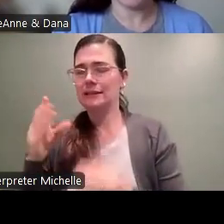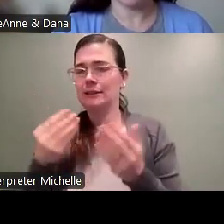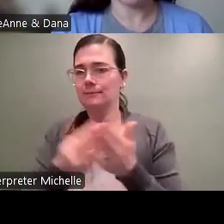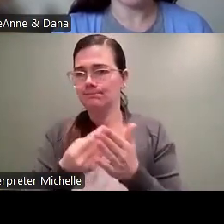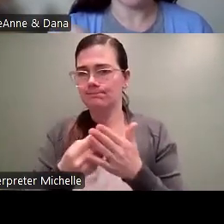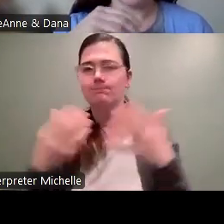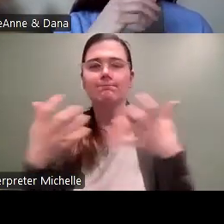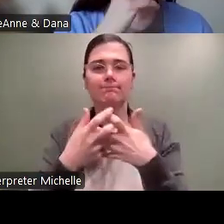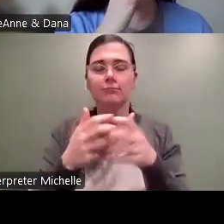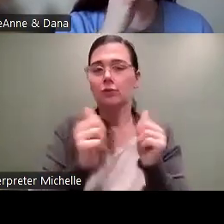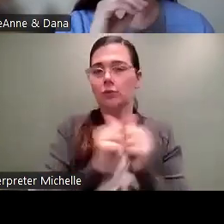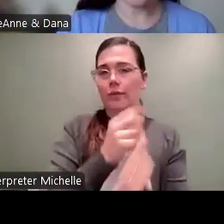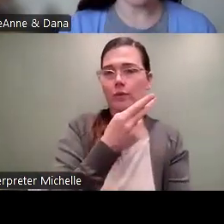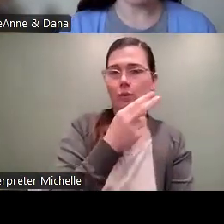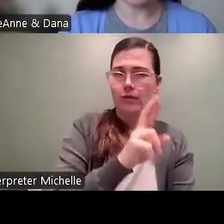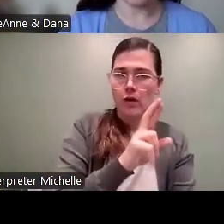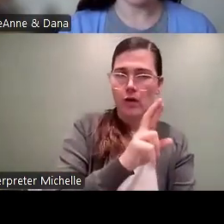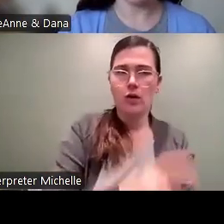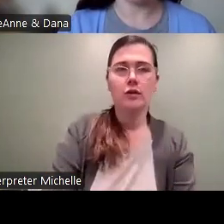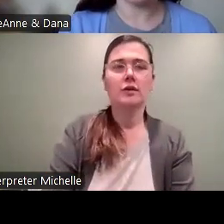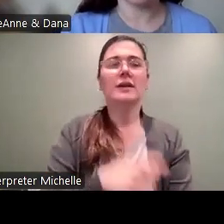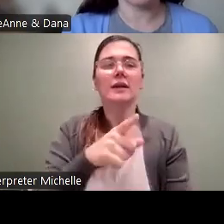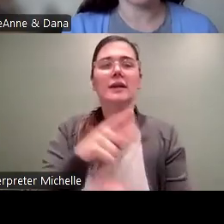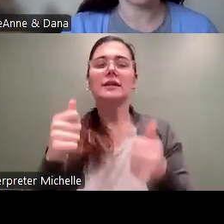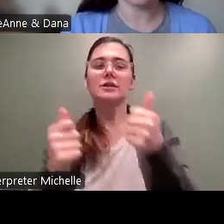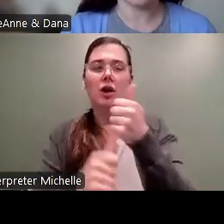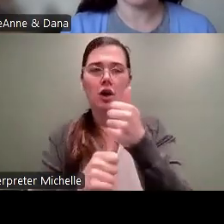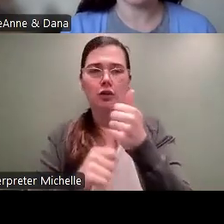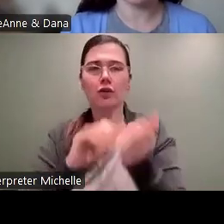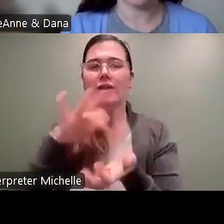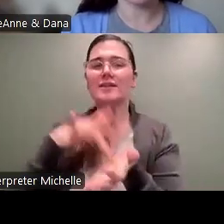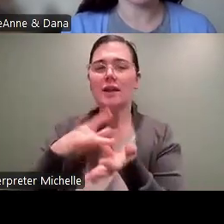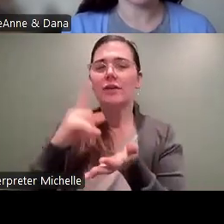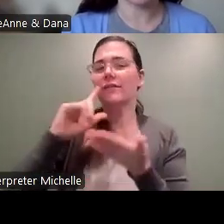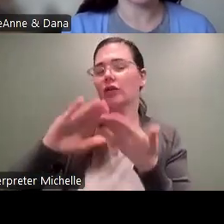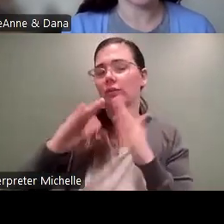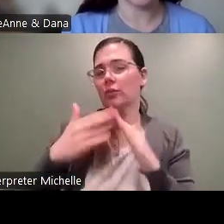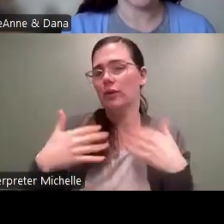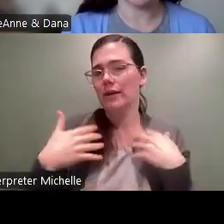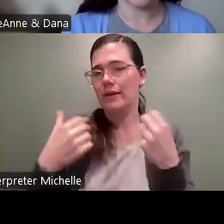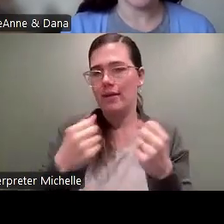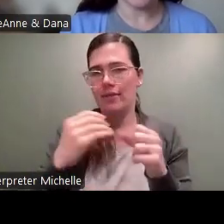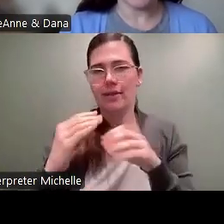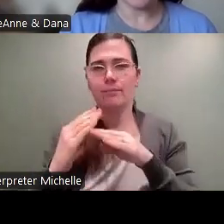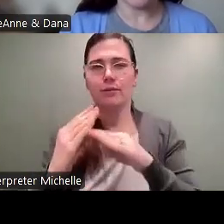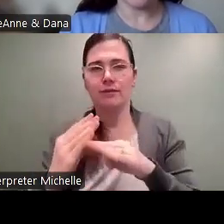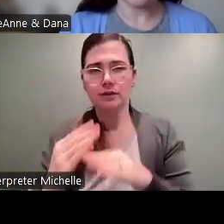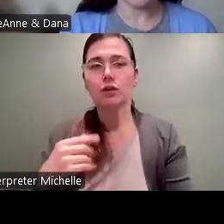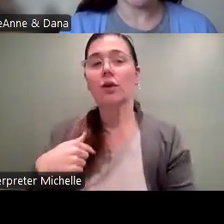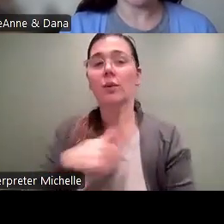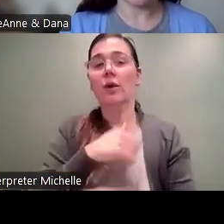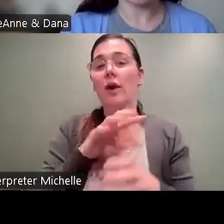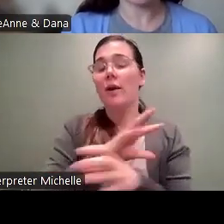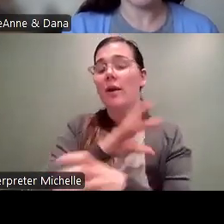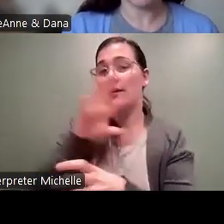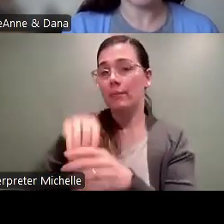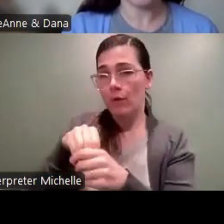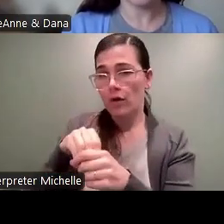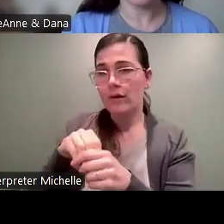for Community Health and Prevention. We are a part of the Communicable Disease Surveillance and Prevention Program, and our team